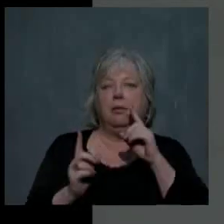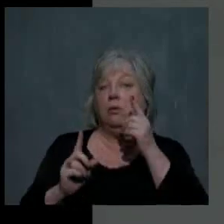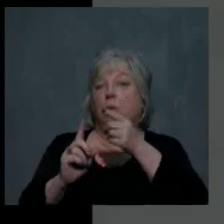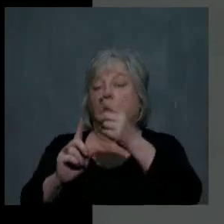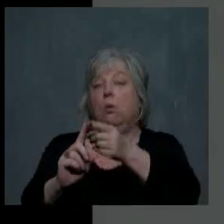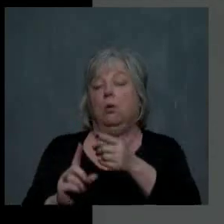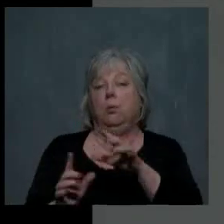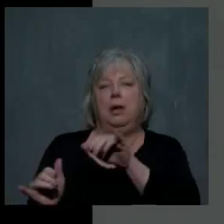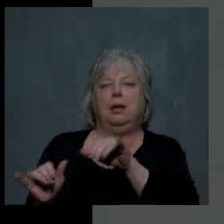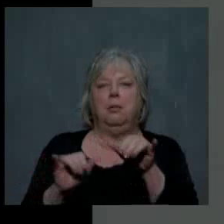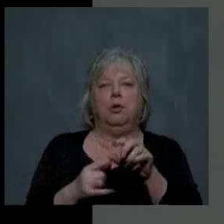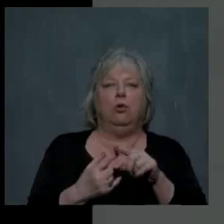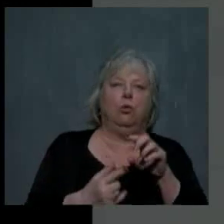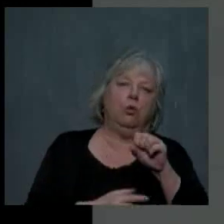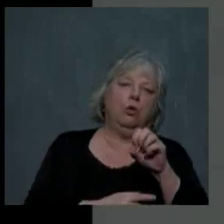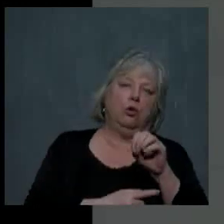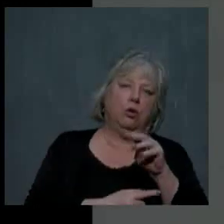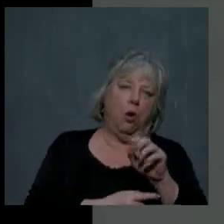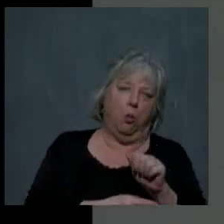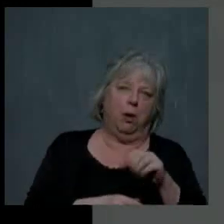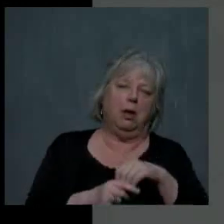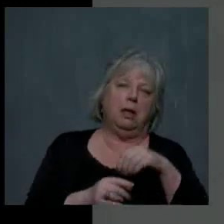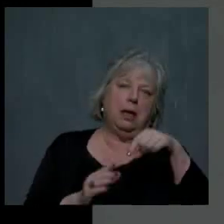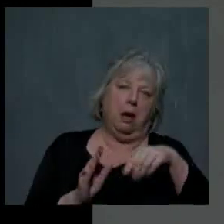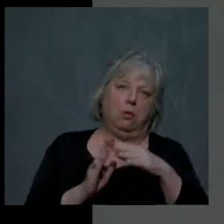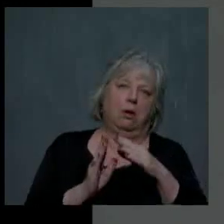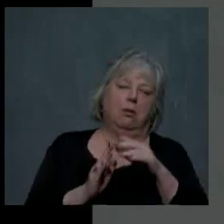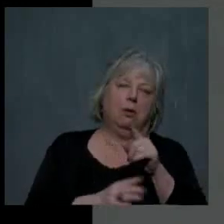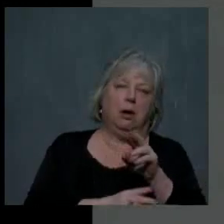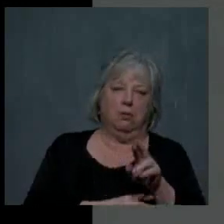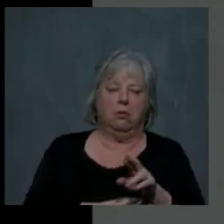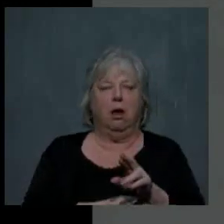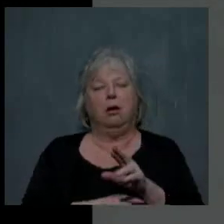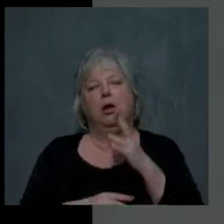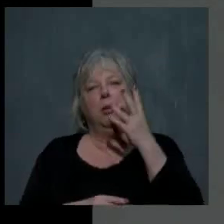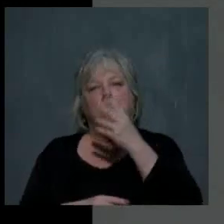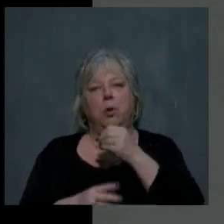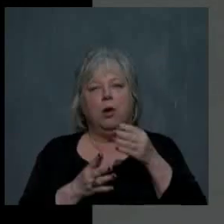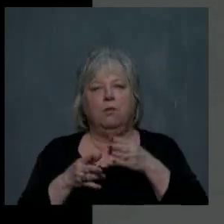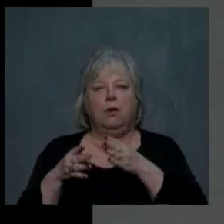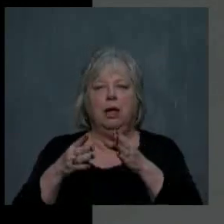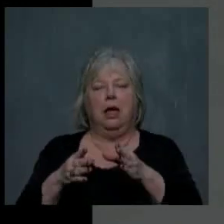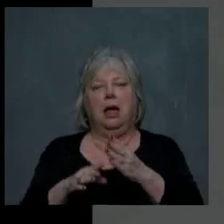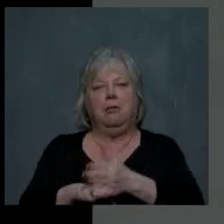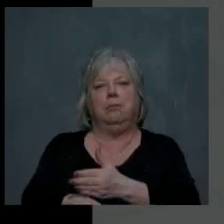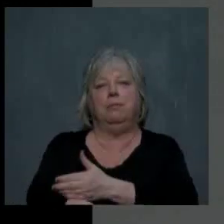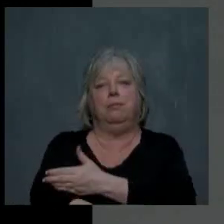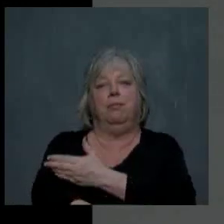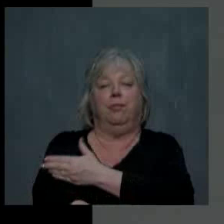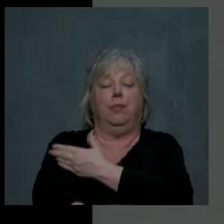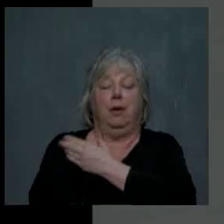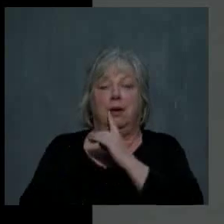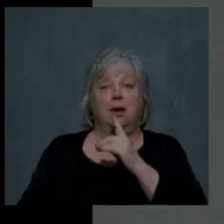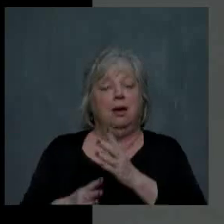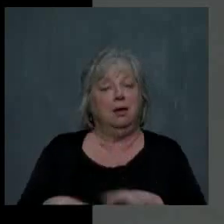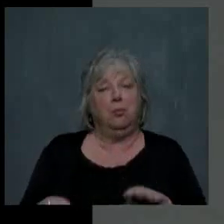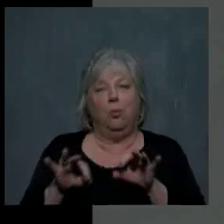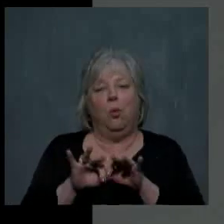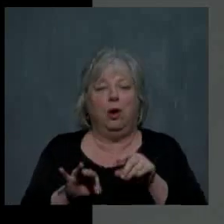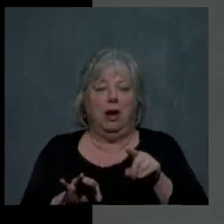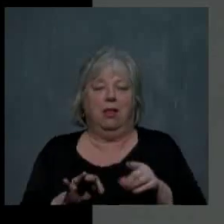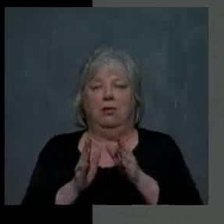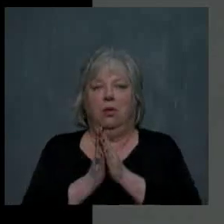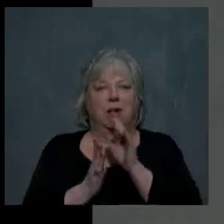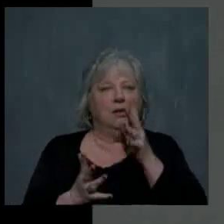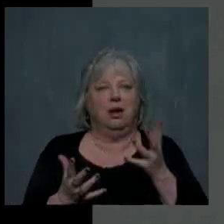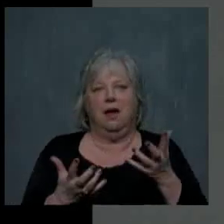to SOMA in downtown Little Rock. Beautification along the corridor is vital to this revitalization, and this request